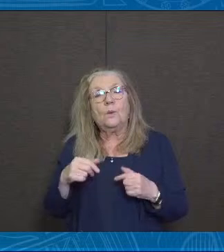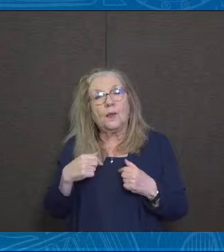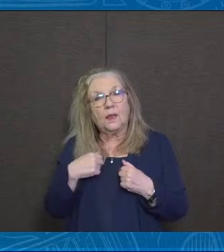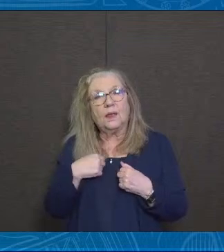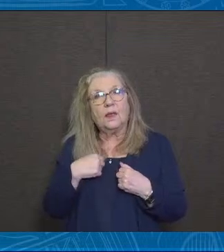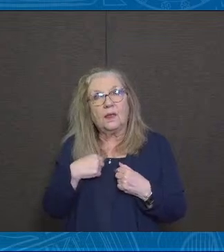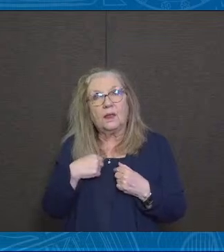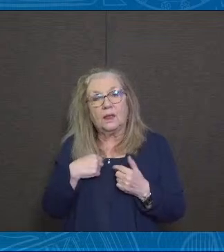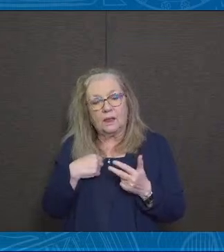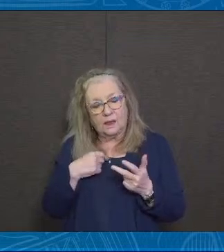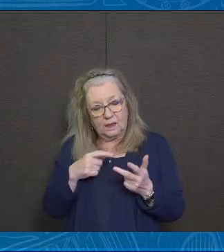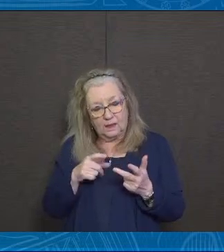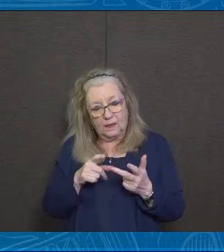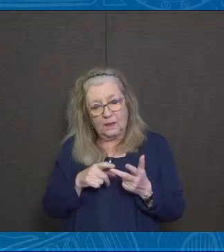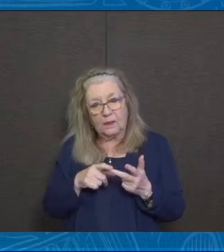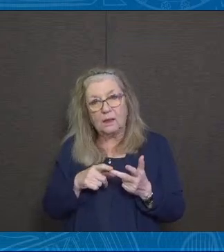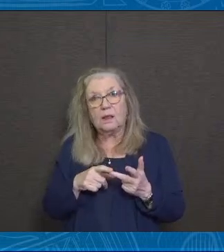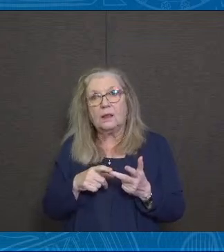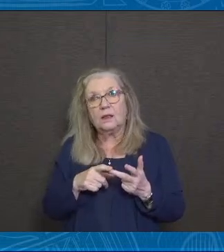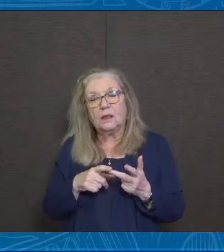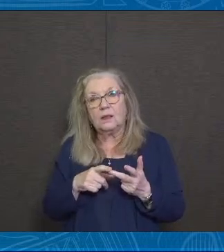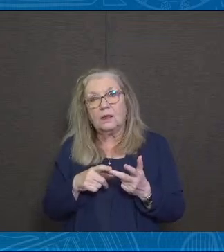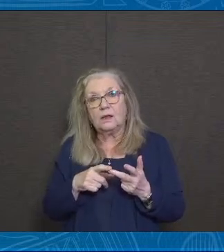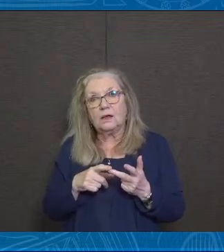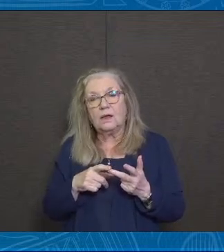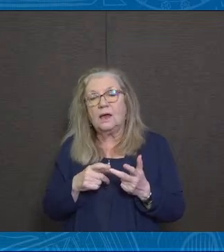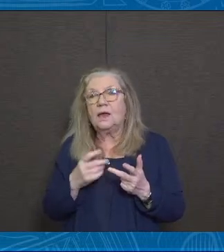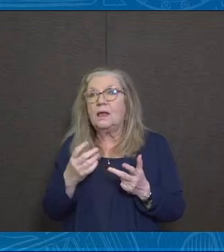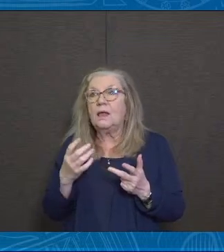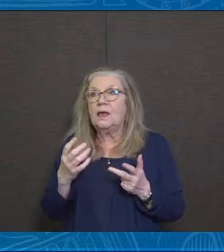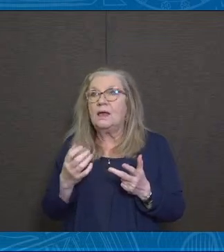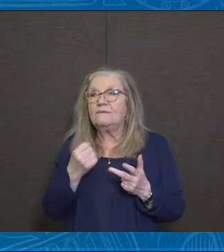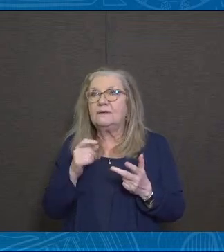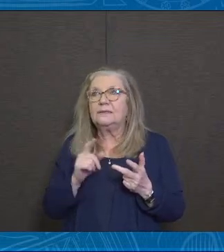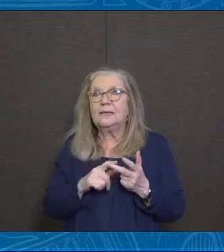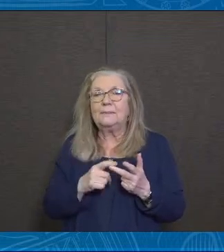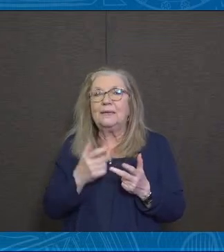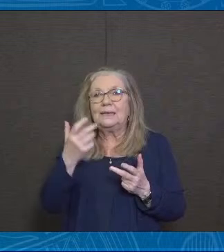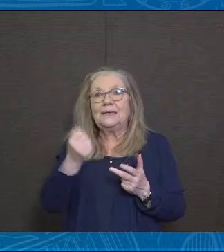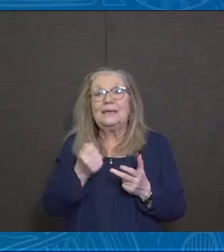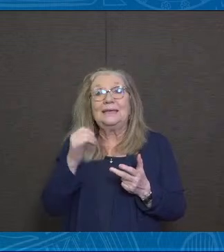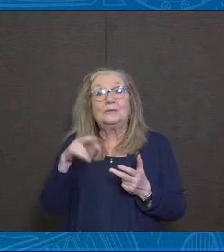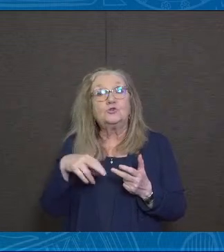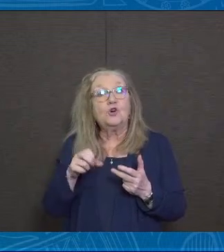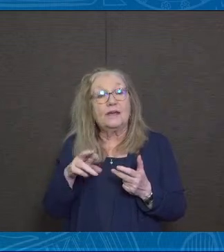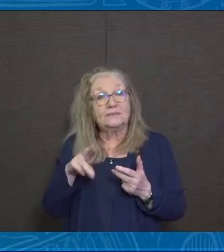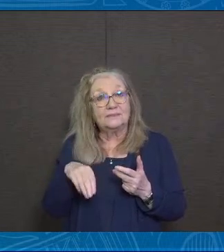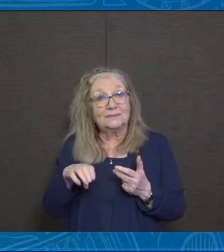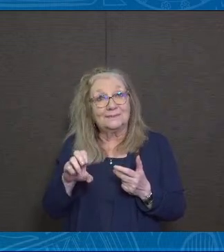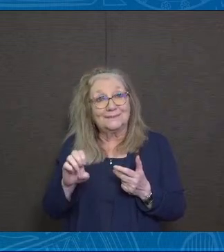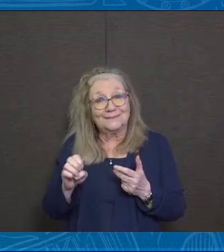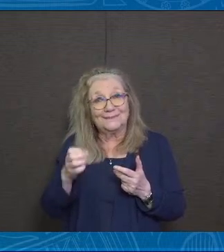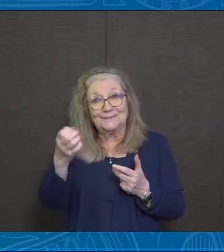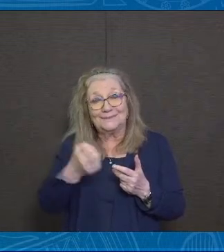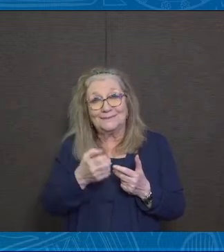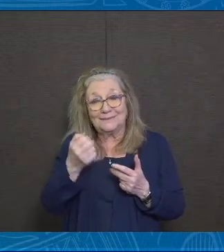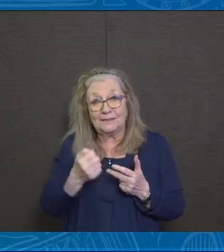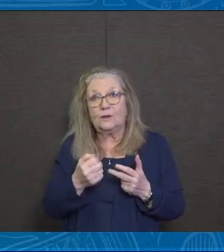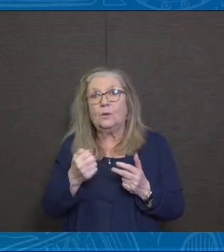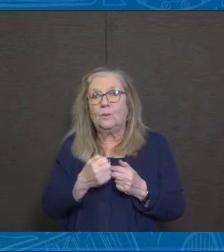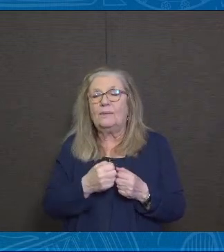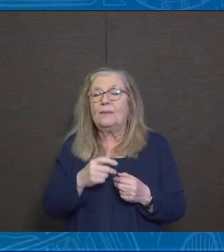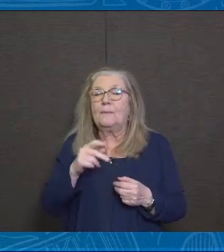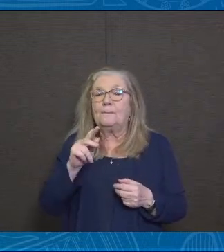The third thing is we acquired a parametric insurance for the first time with Pacific Catastrophic Risk Insurance